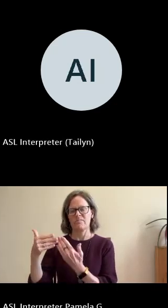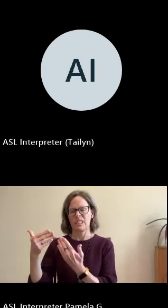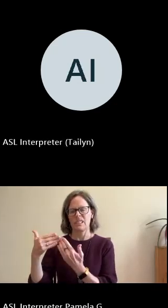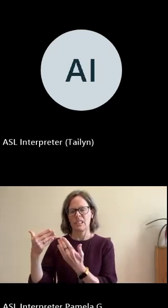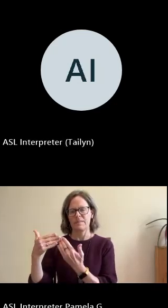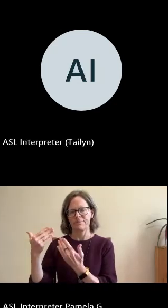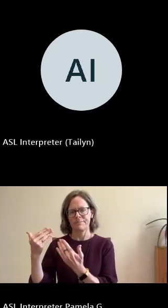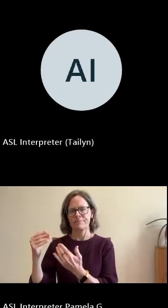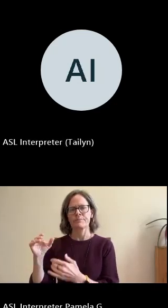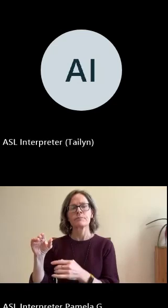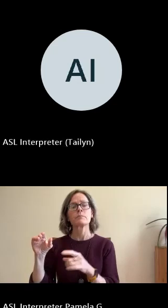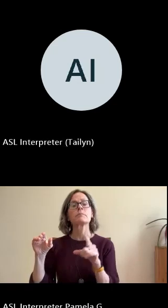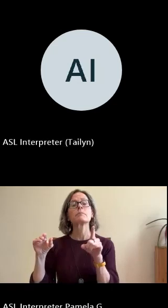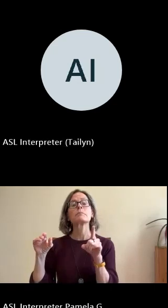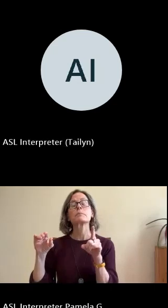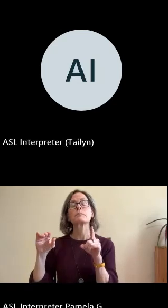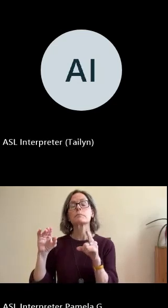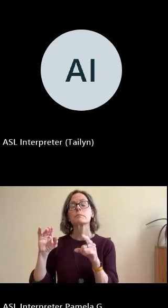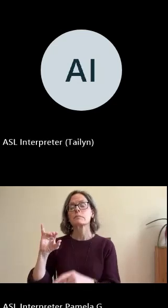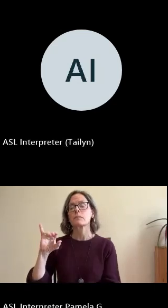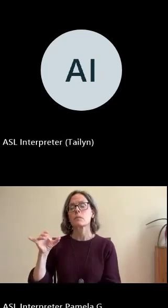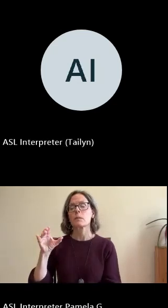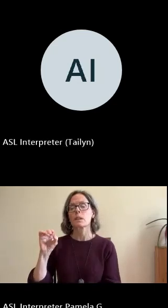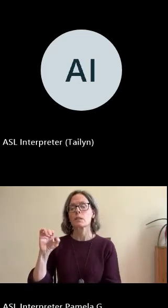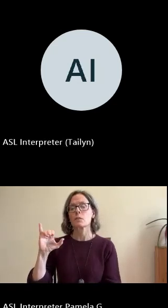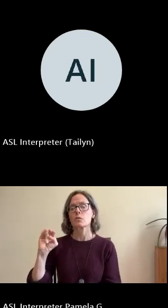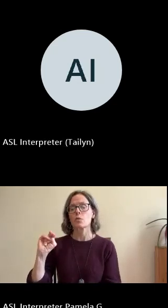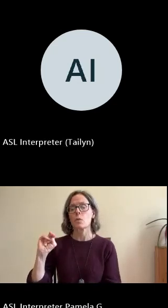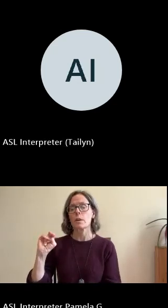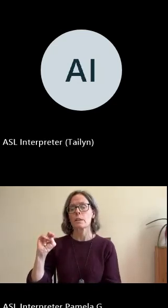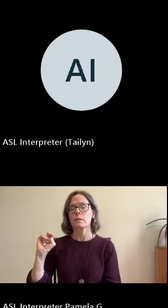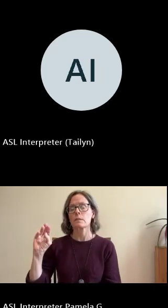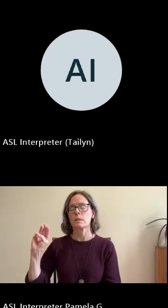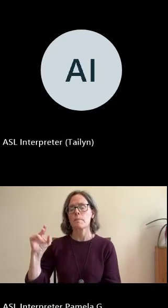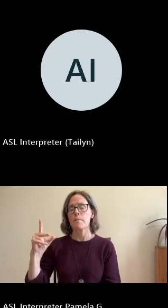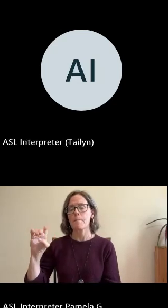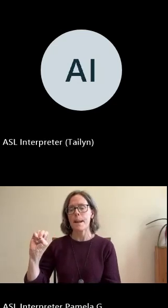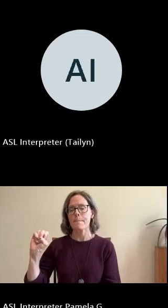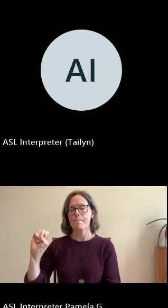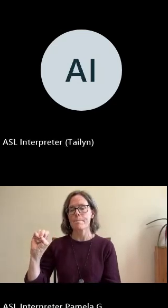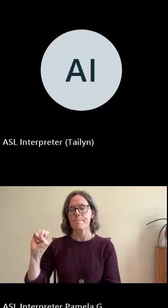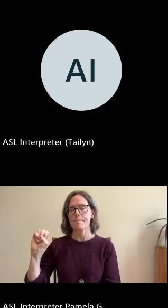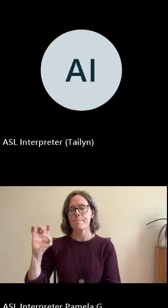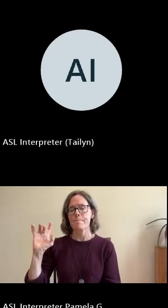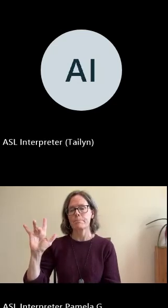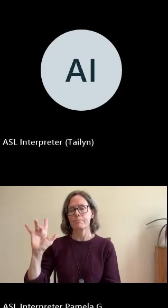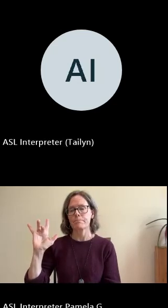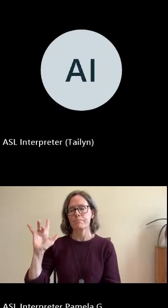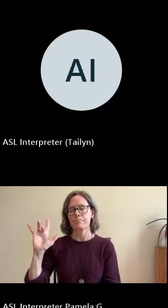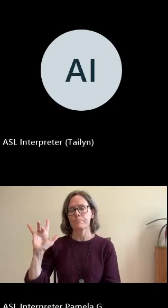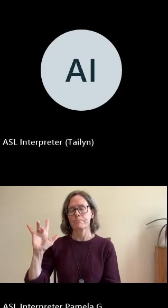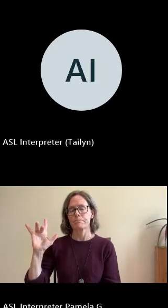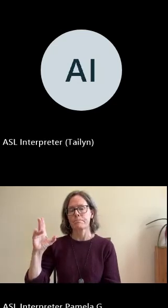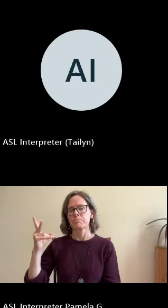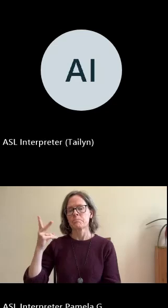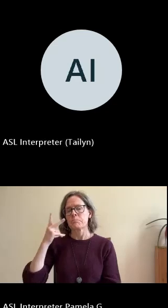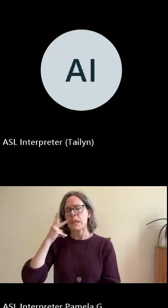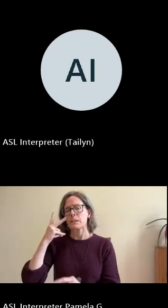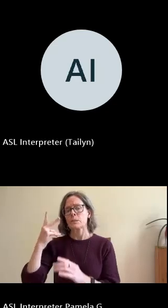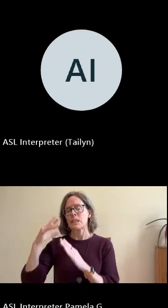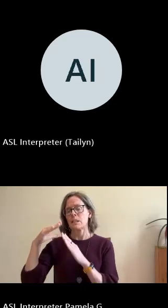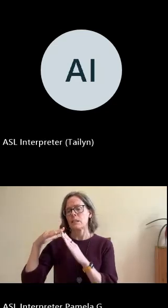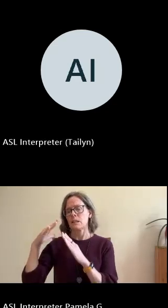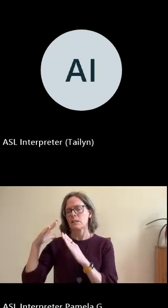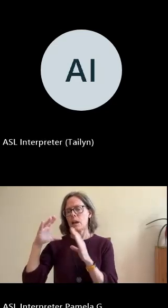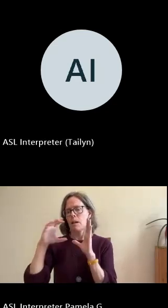you just click here to the Join MAPE page, and the top here will have just information about reasons